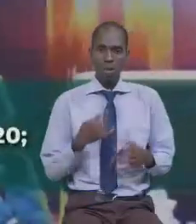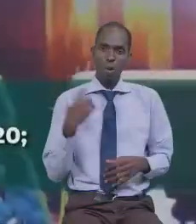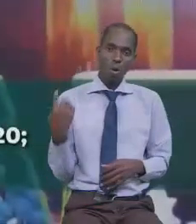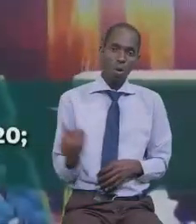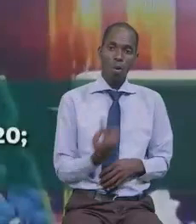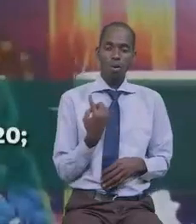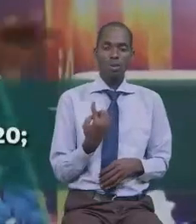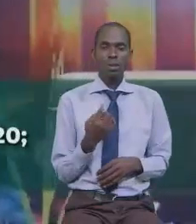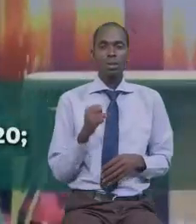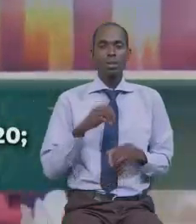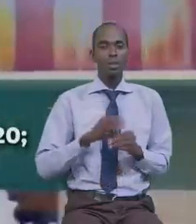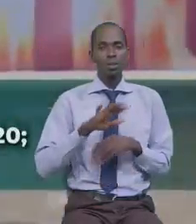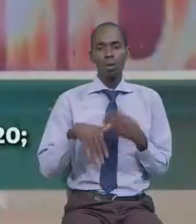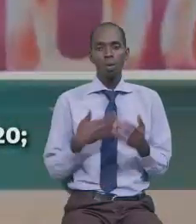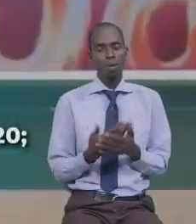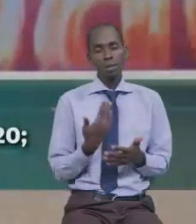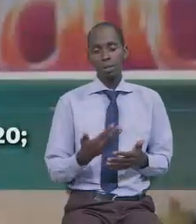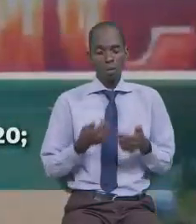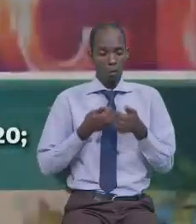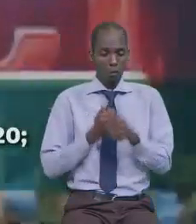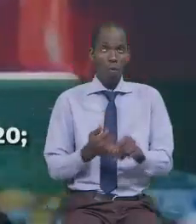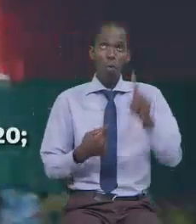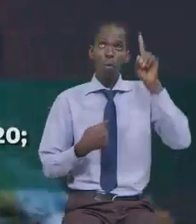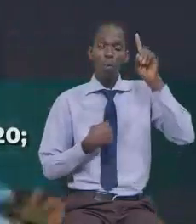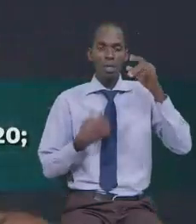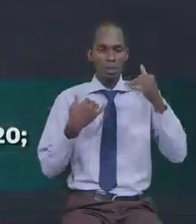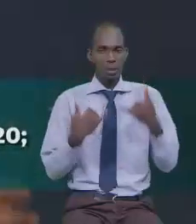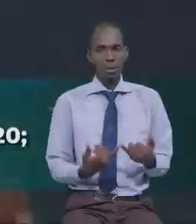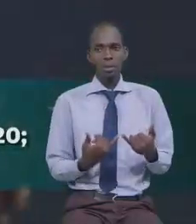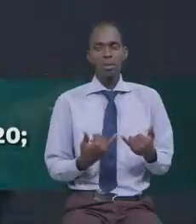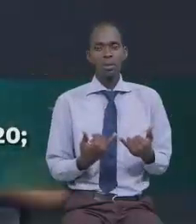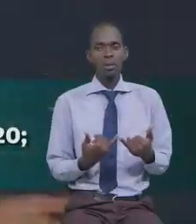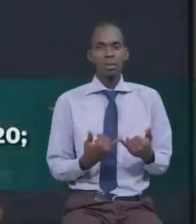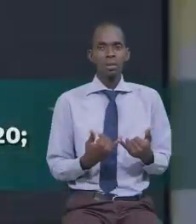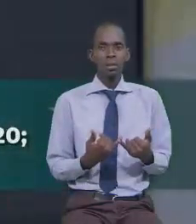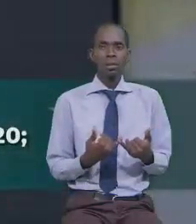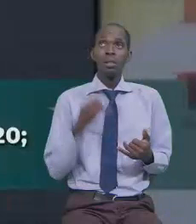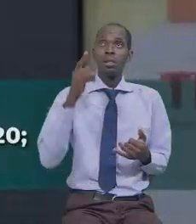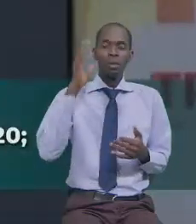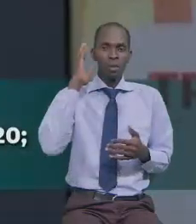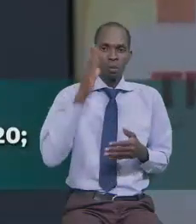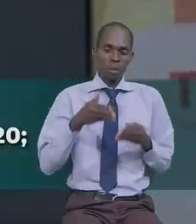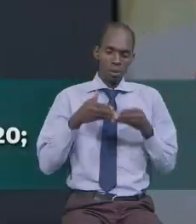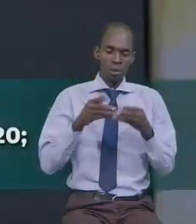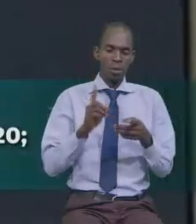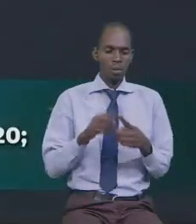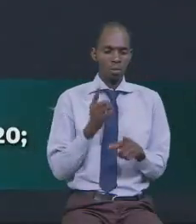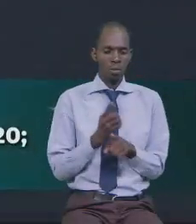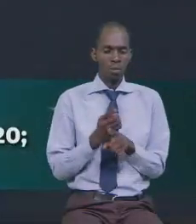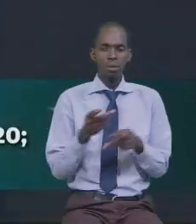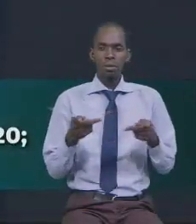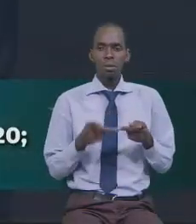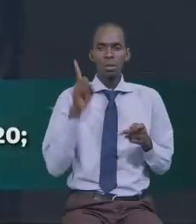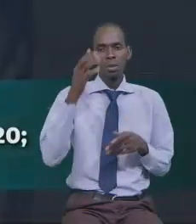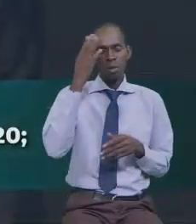all things. Follow me now. He will not lead you astray. He'll lead you to the right spot. He knows the